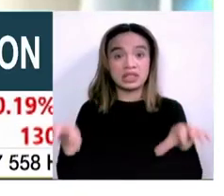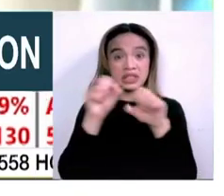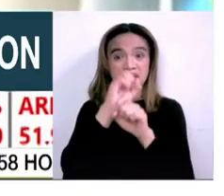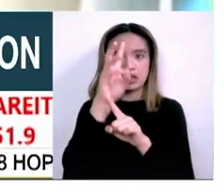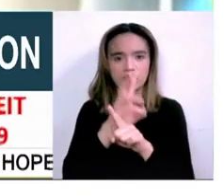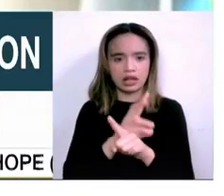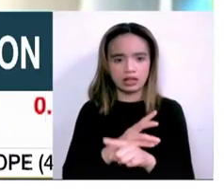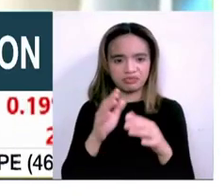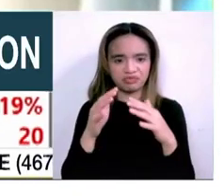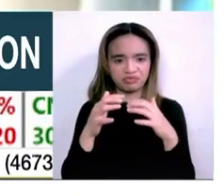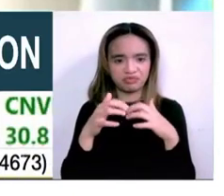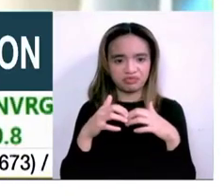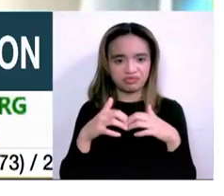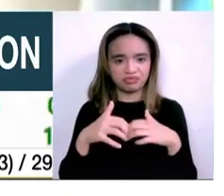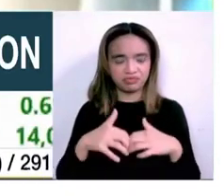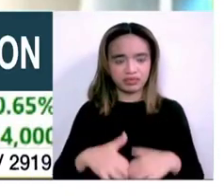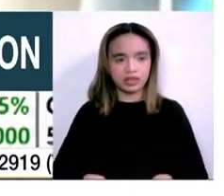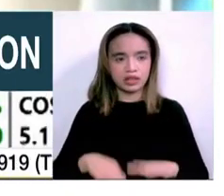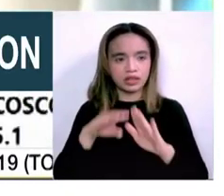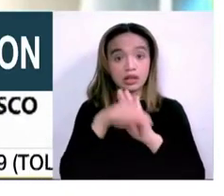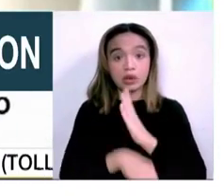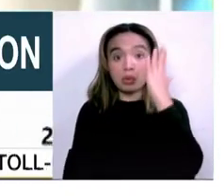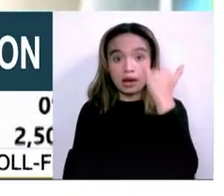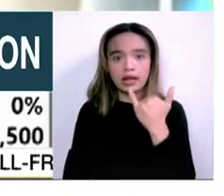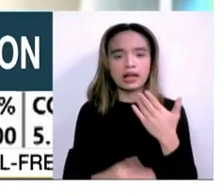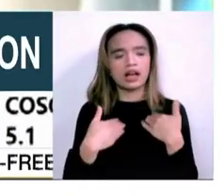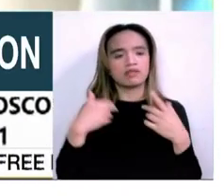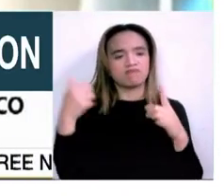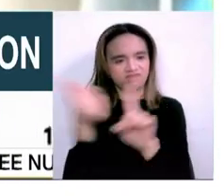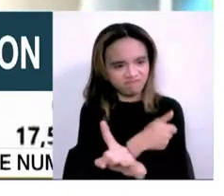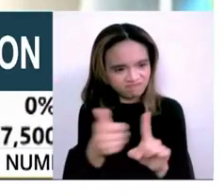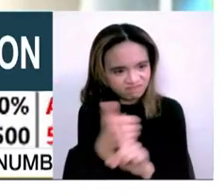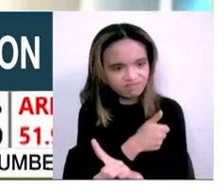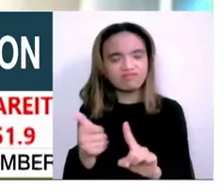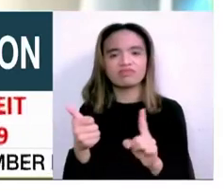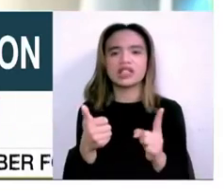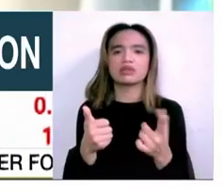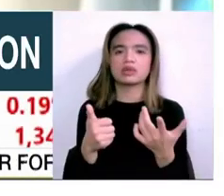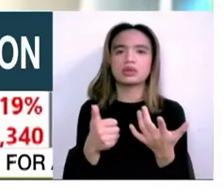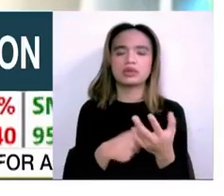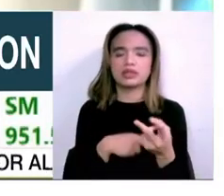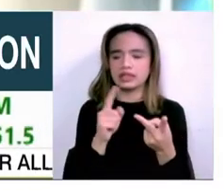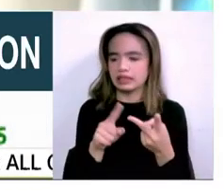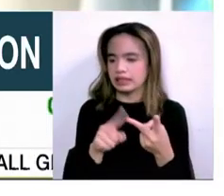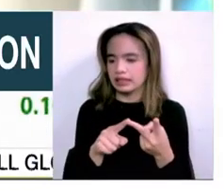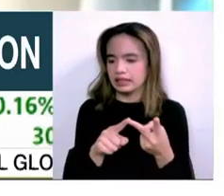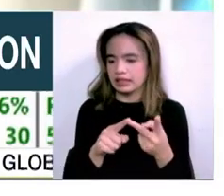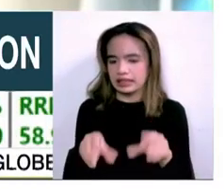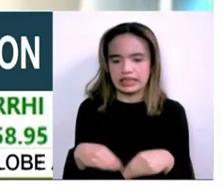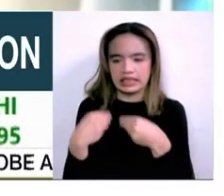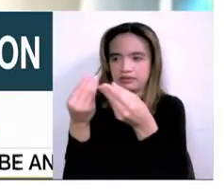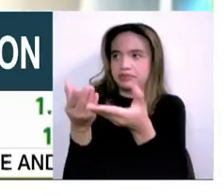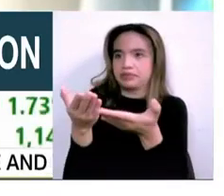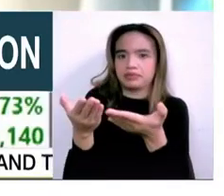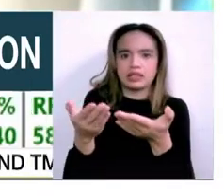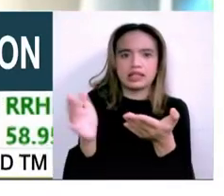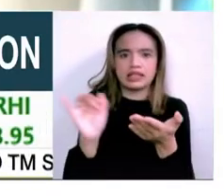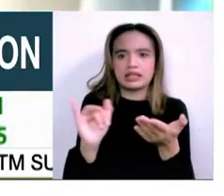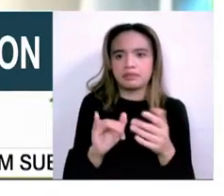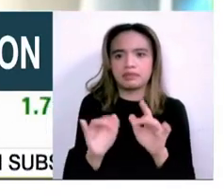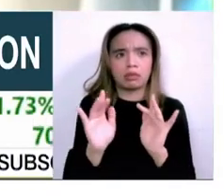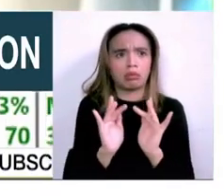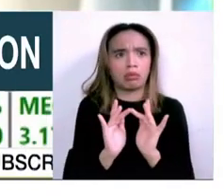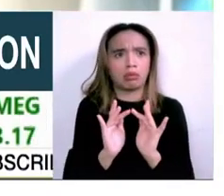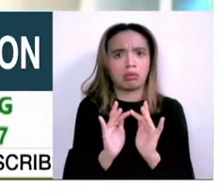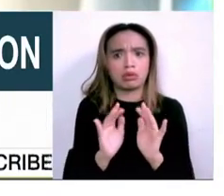nag-deteriorate. Kasi, you know, pumasok na yung abuso. Kasi binigyan ng kapangyarihan ng authority, almost blanket, yung